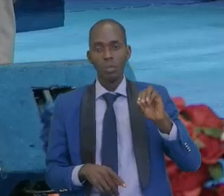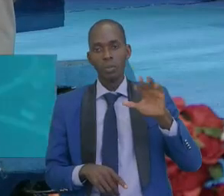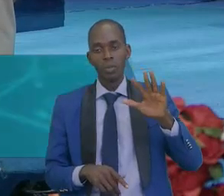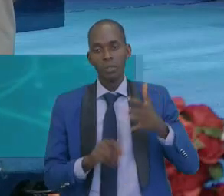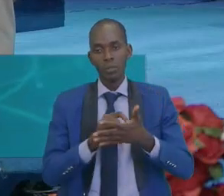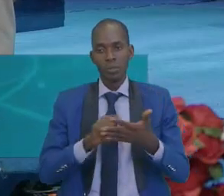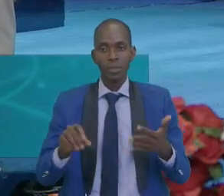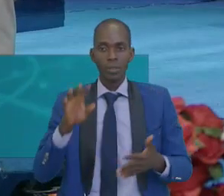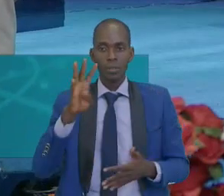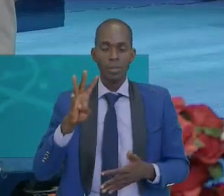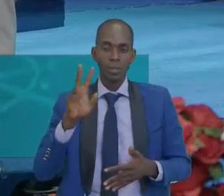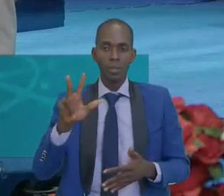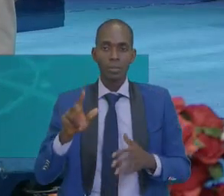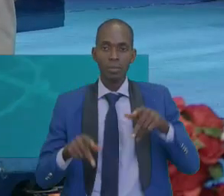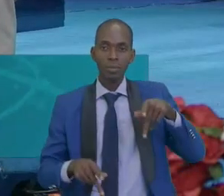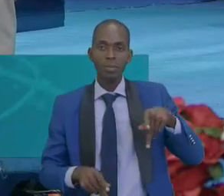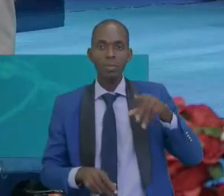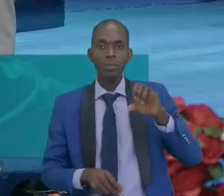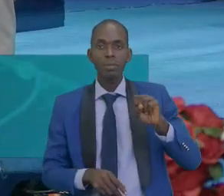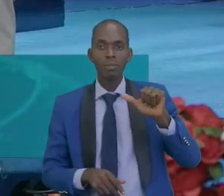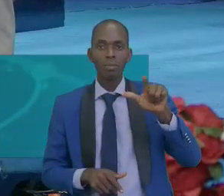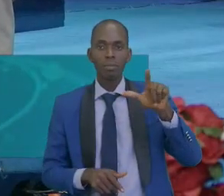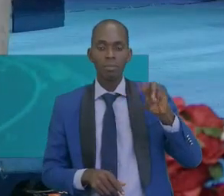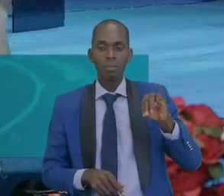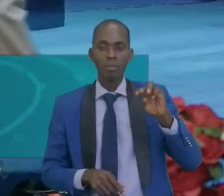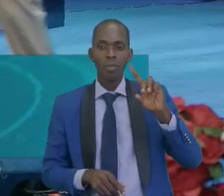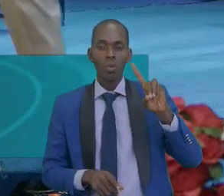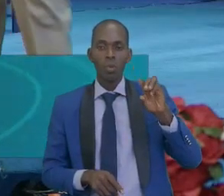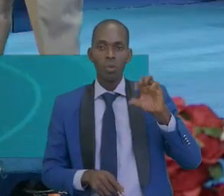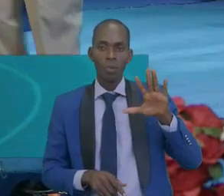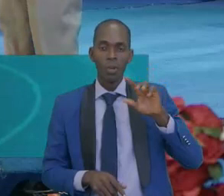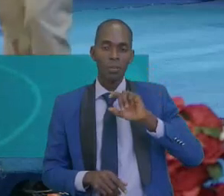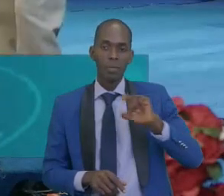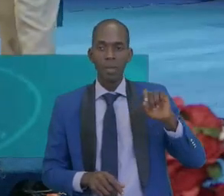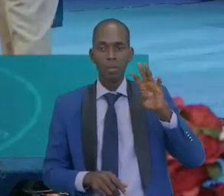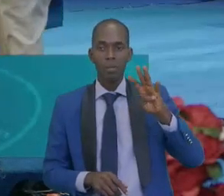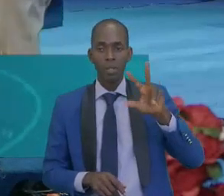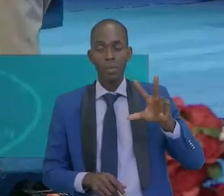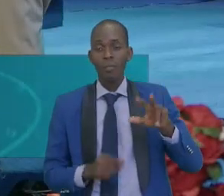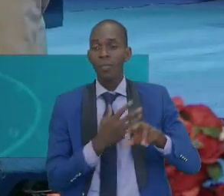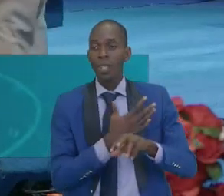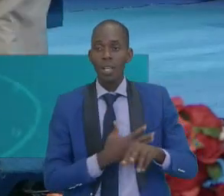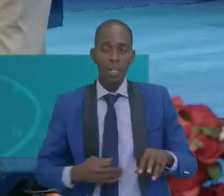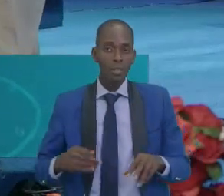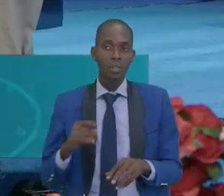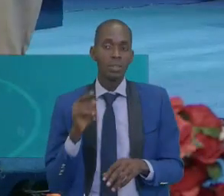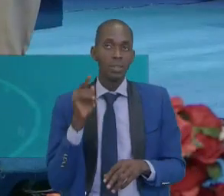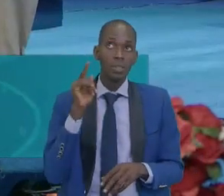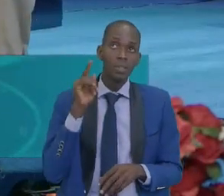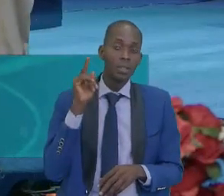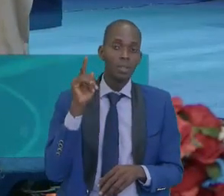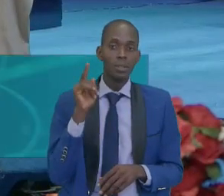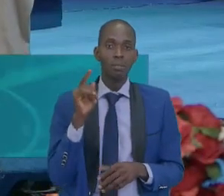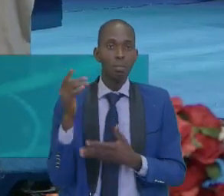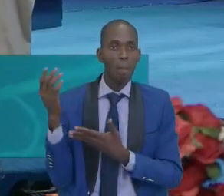Psalm 105, verse 43. And he brought forth his